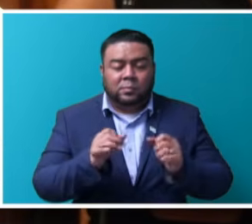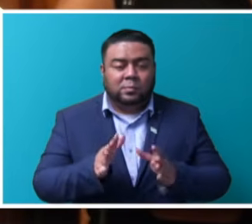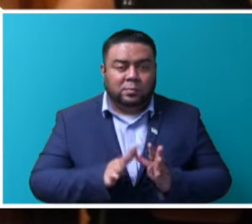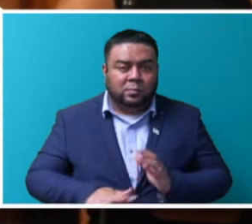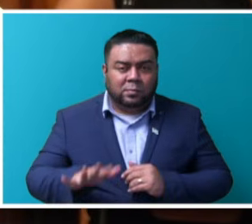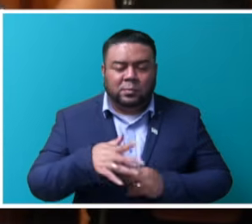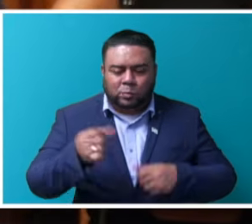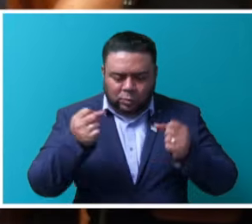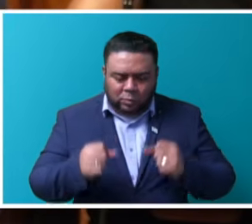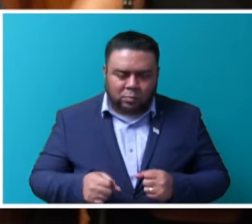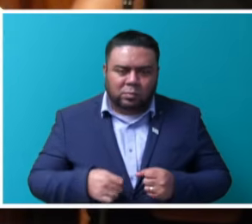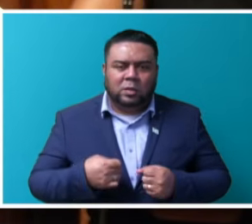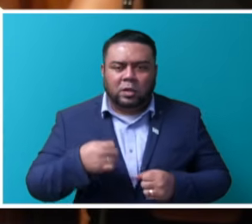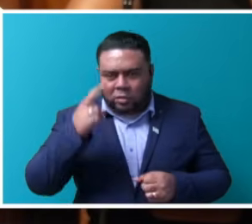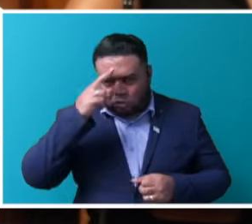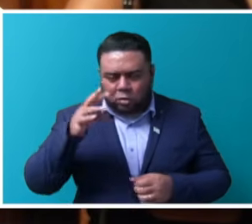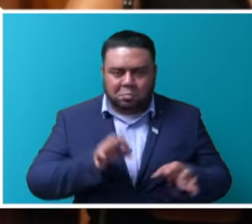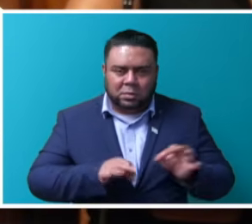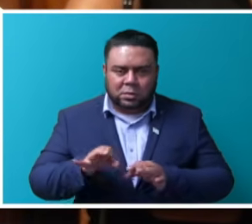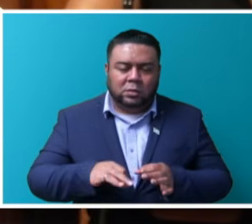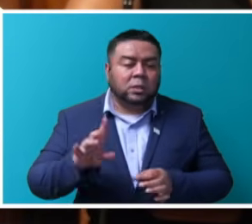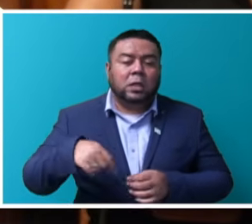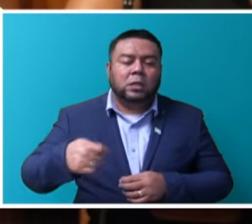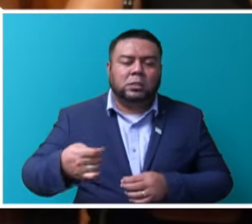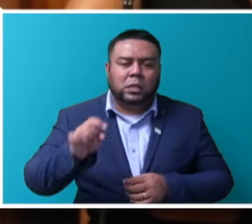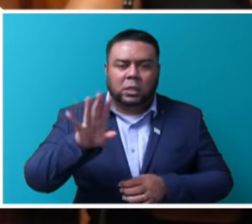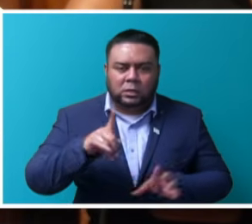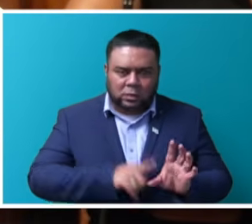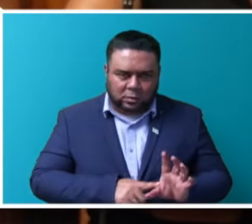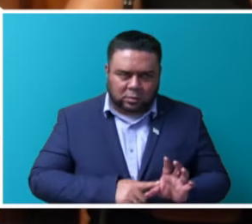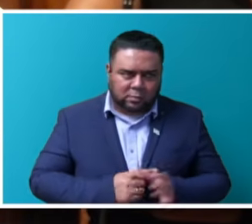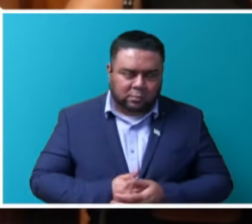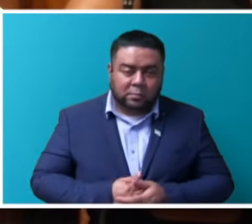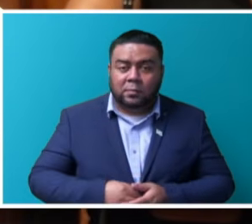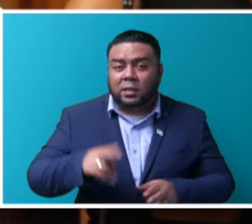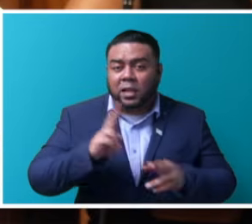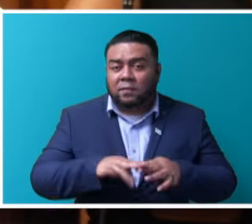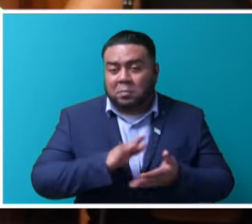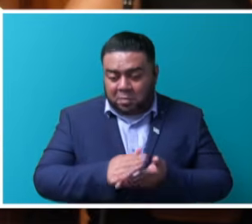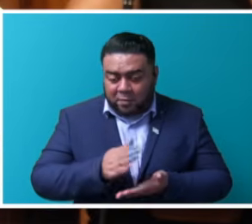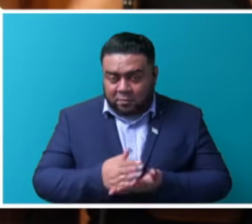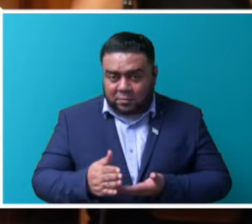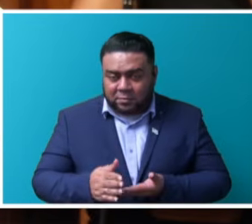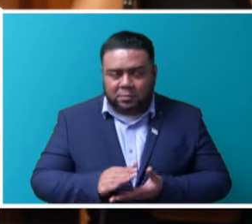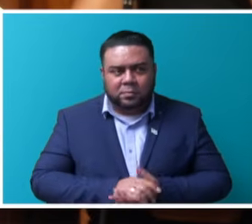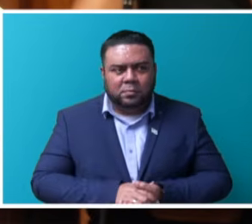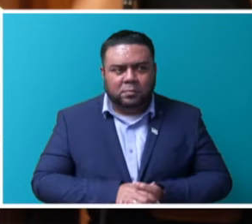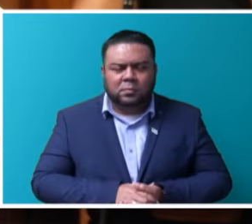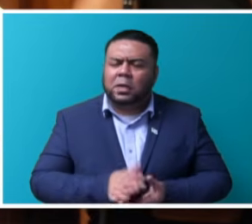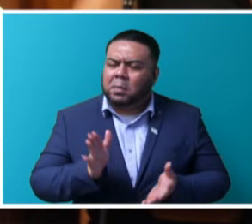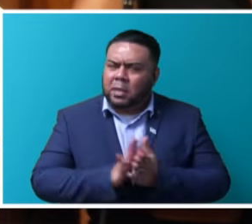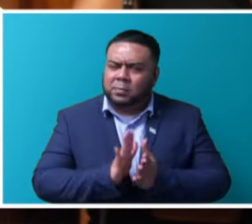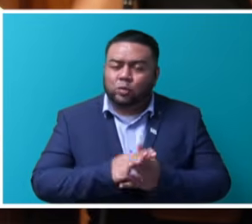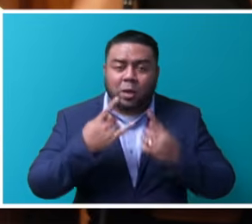will shape our national planning over the next decade. Fiji National Provident Fund. Mr. Speaker, I am extremely pleased